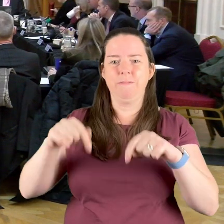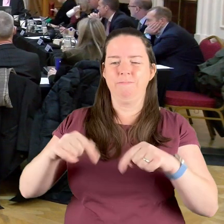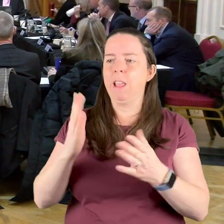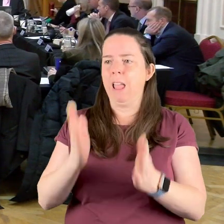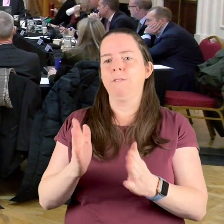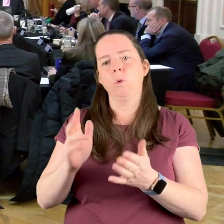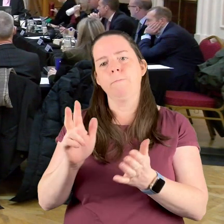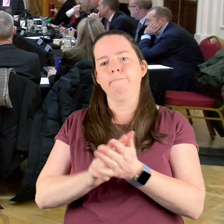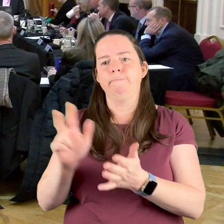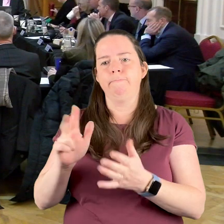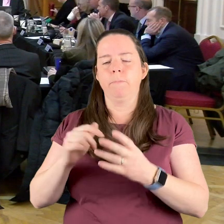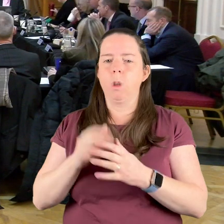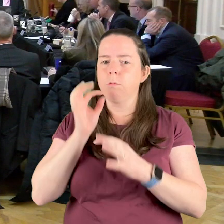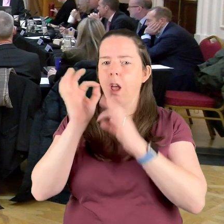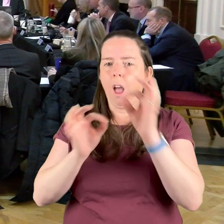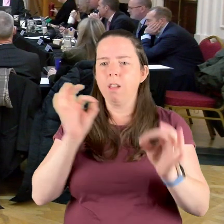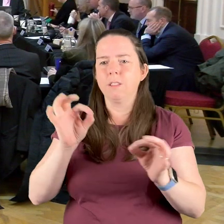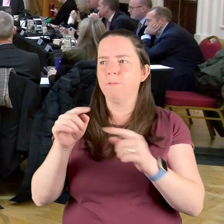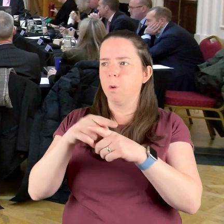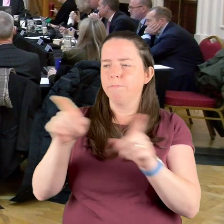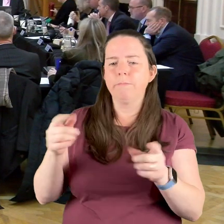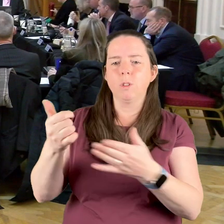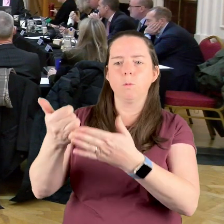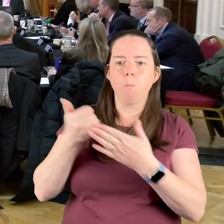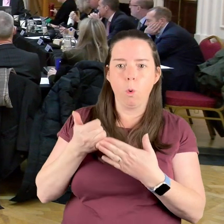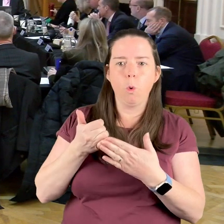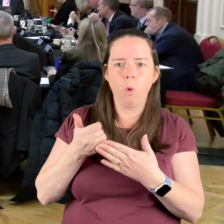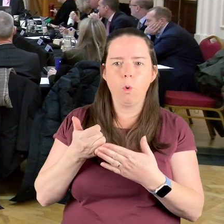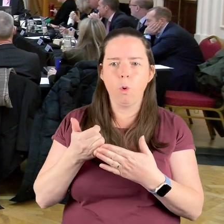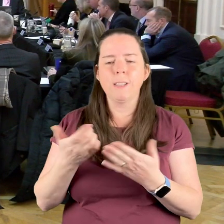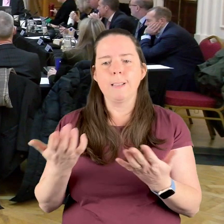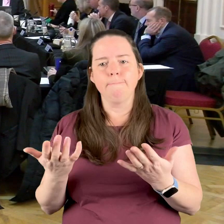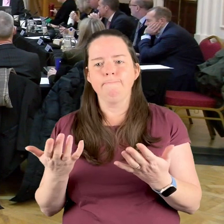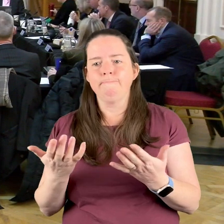an ICB that we will have to sign off. I'm going to ask for people's